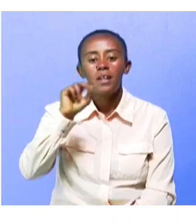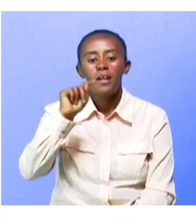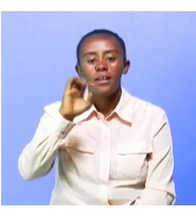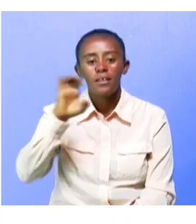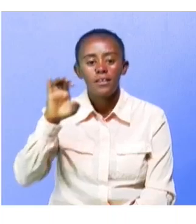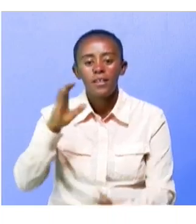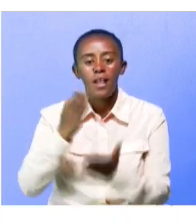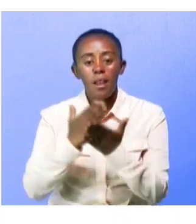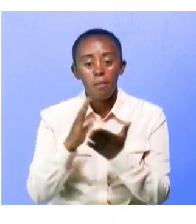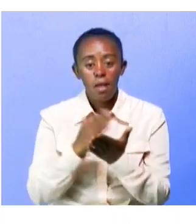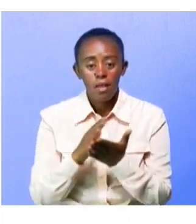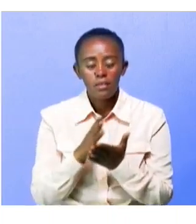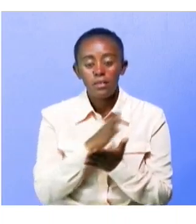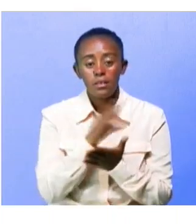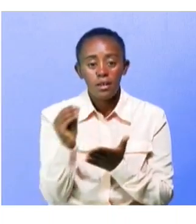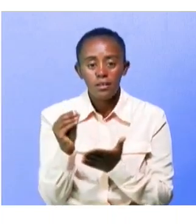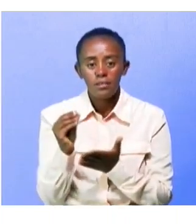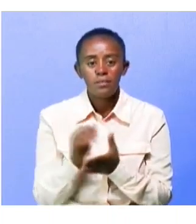And